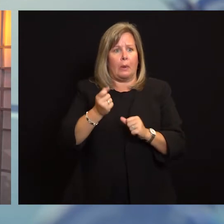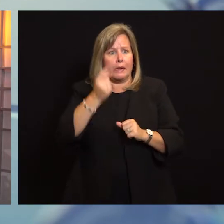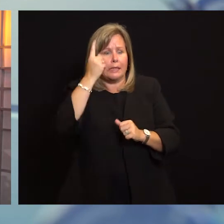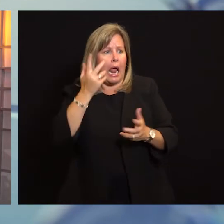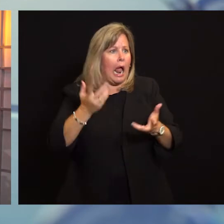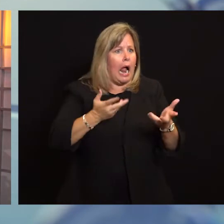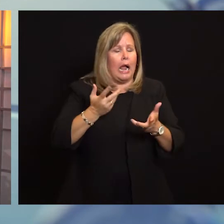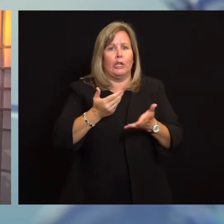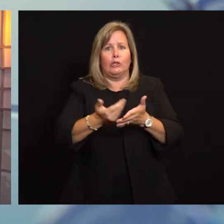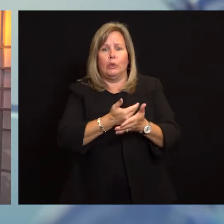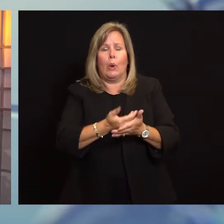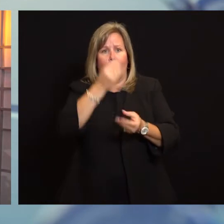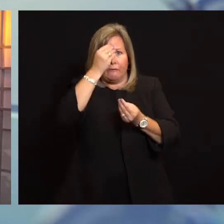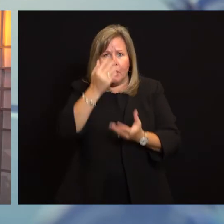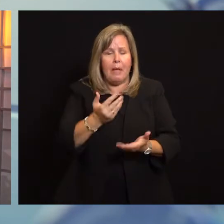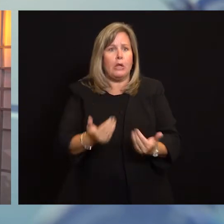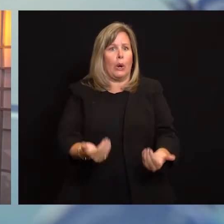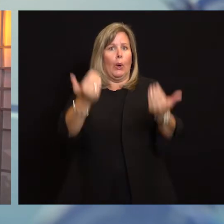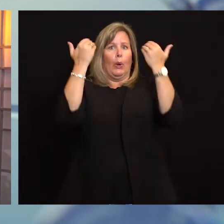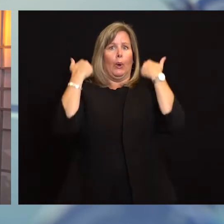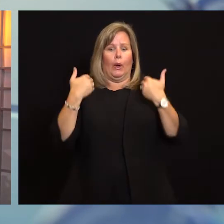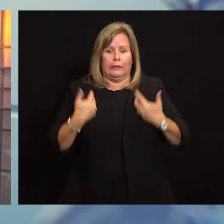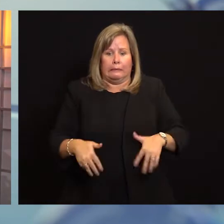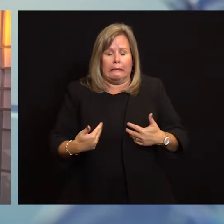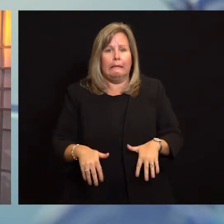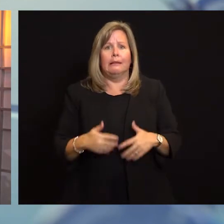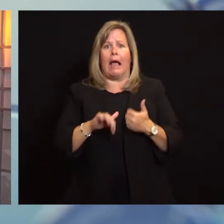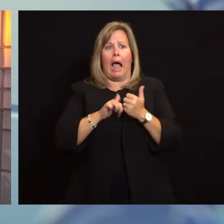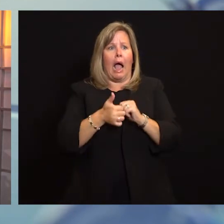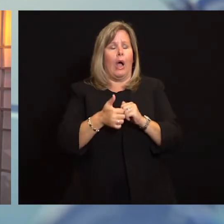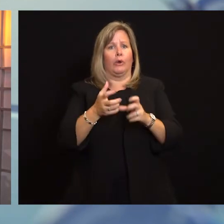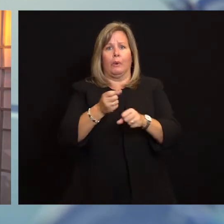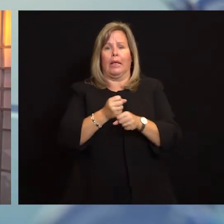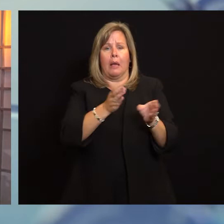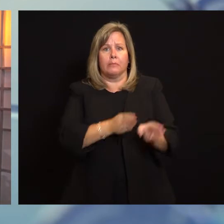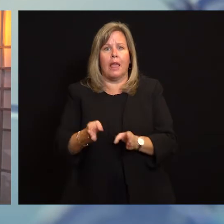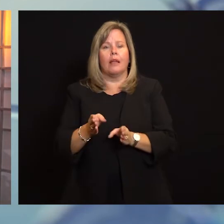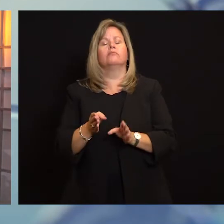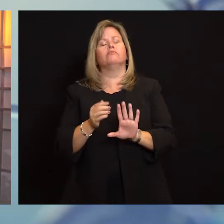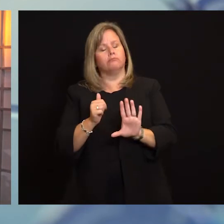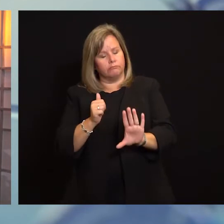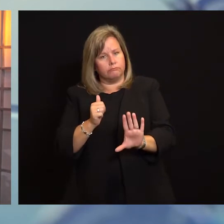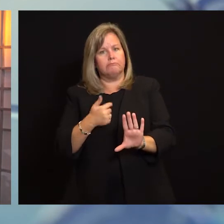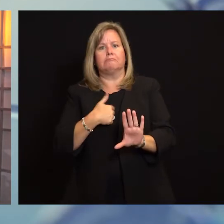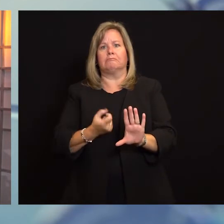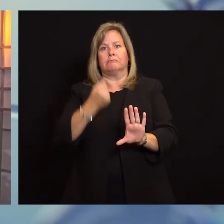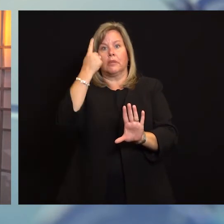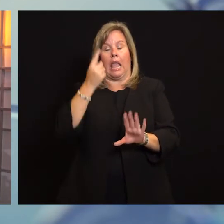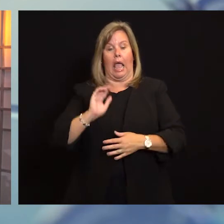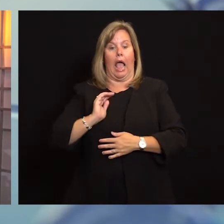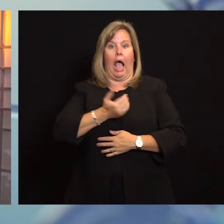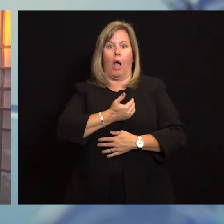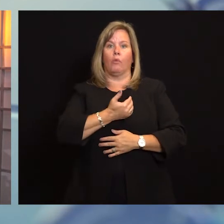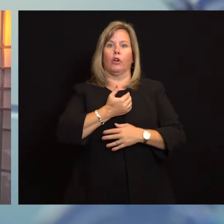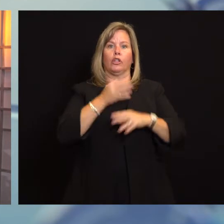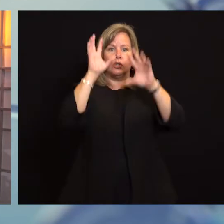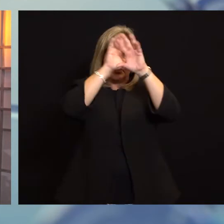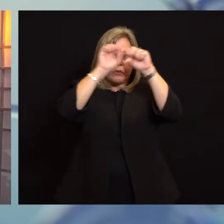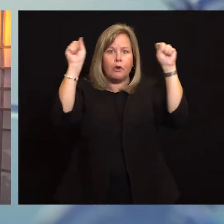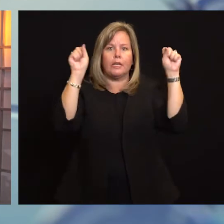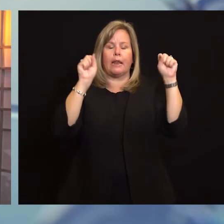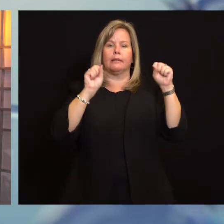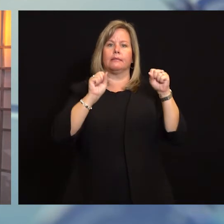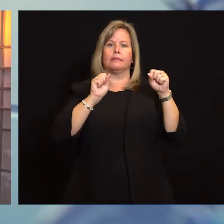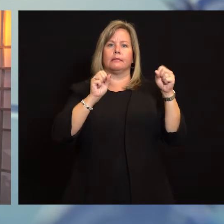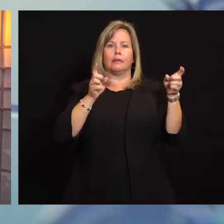information and trying to get these plans as soon as possible. I just want you to know that our superintendents, the leaders in our